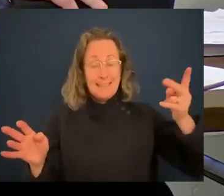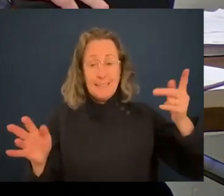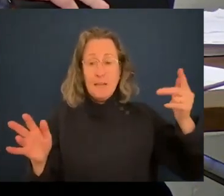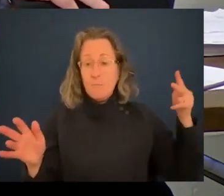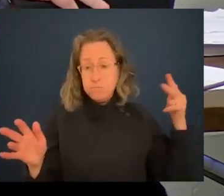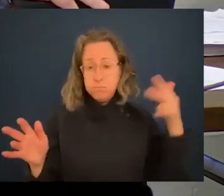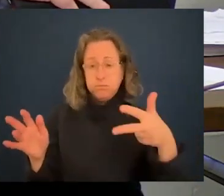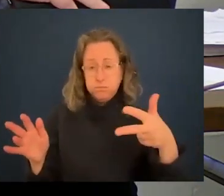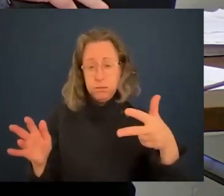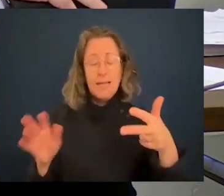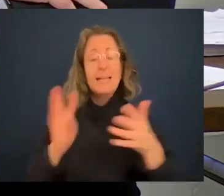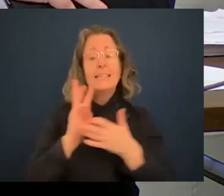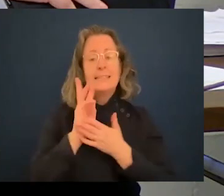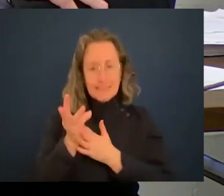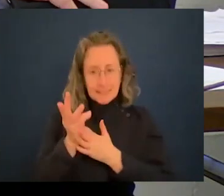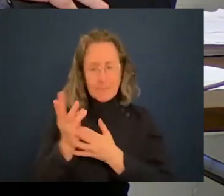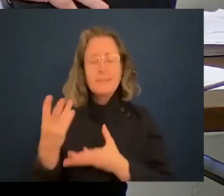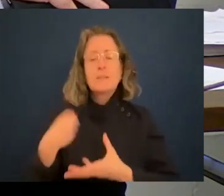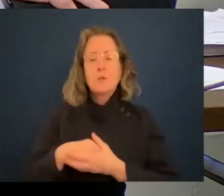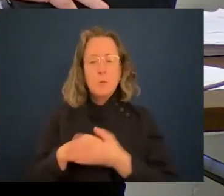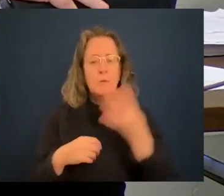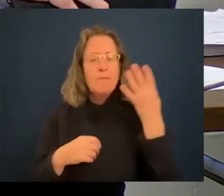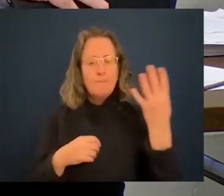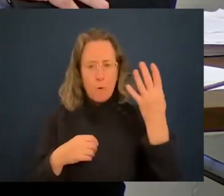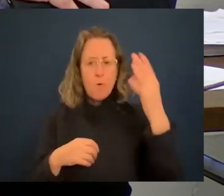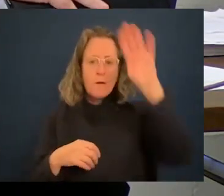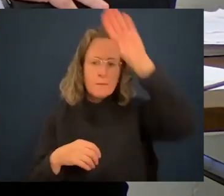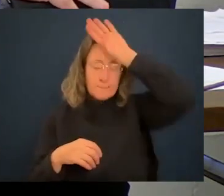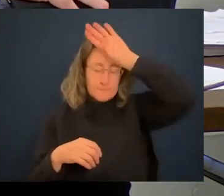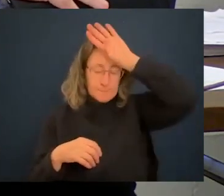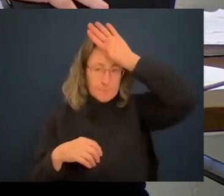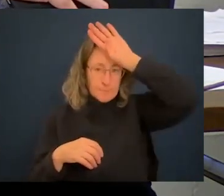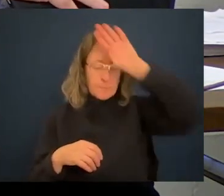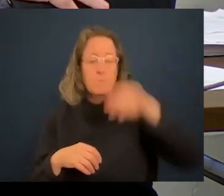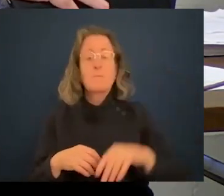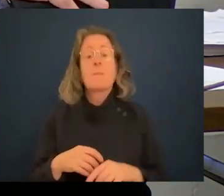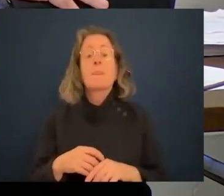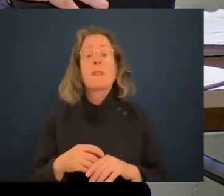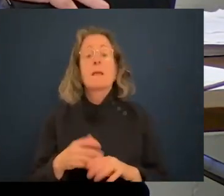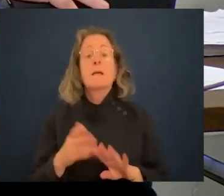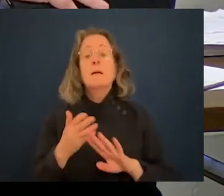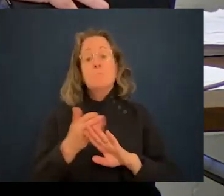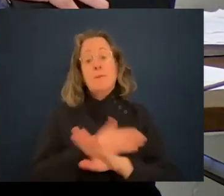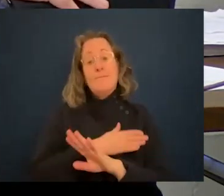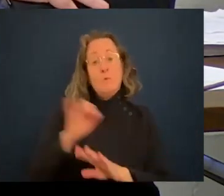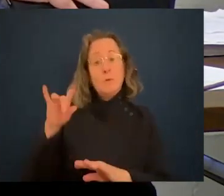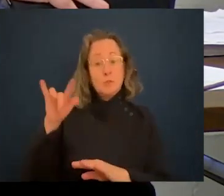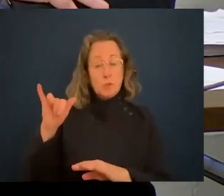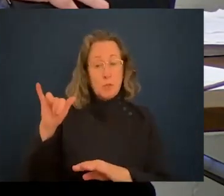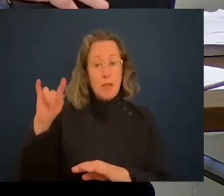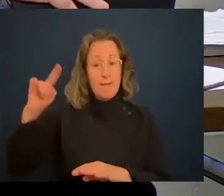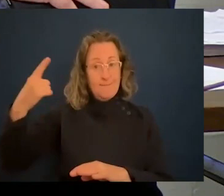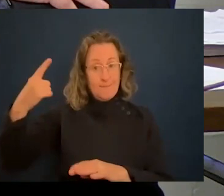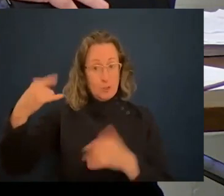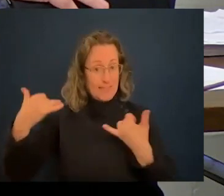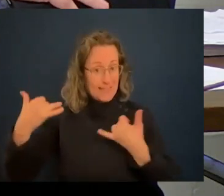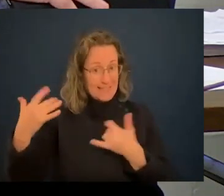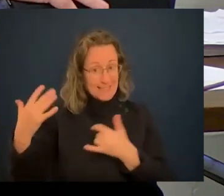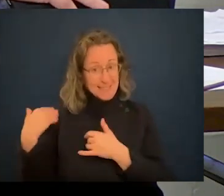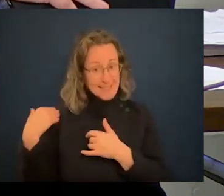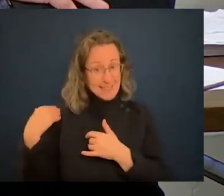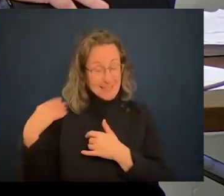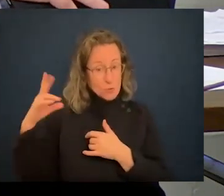with four people prior to July 1 when we were doing First Response with the